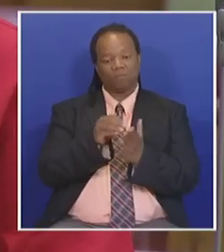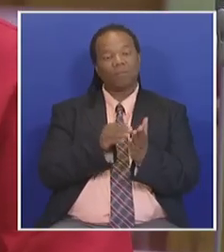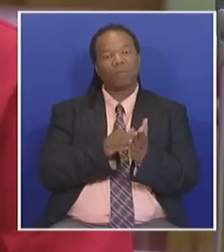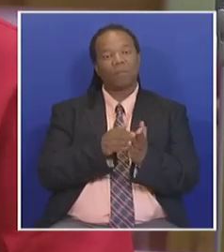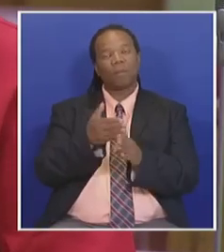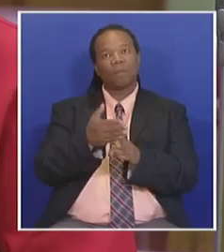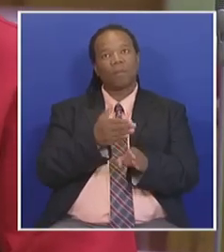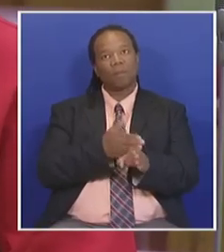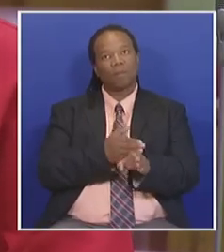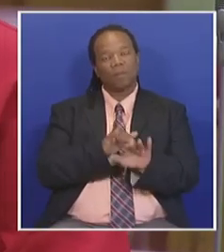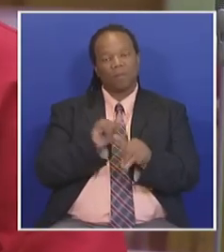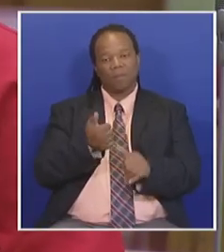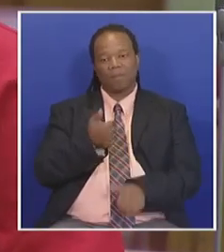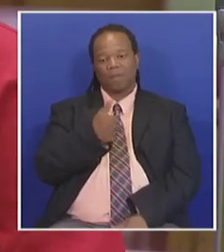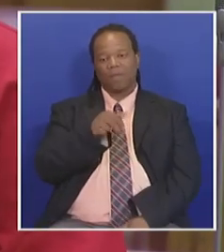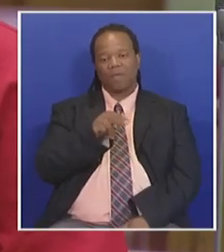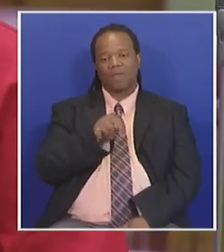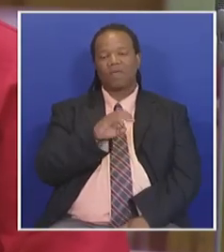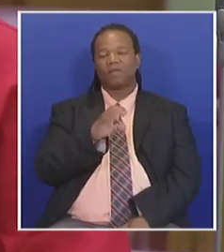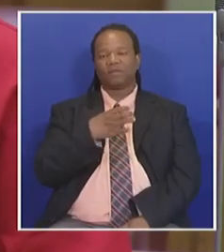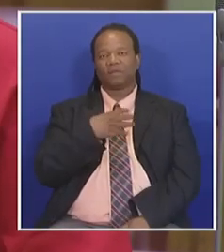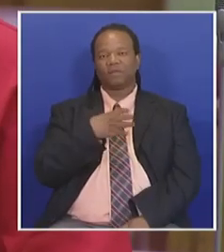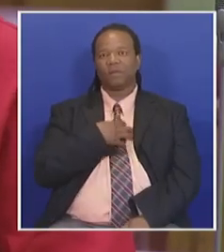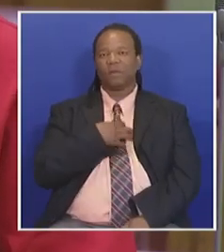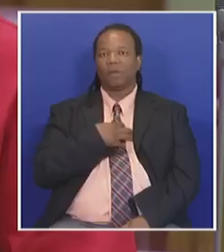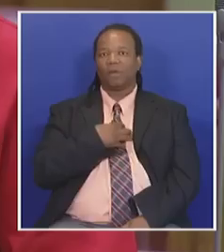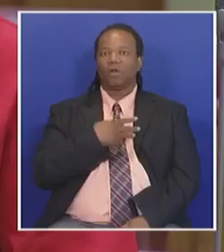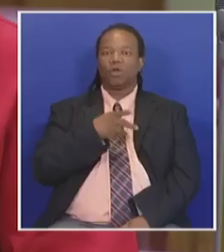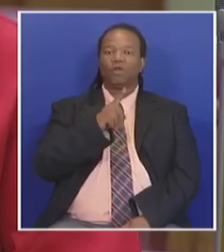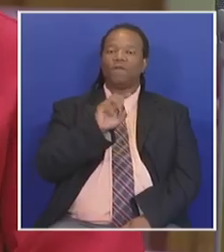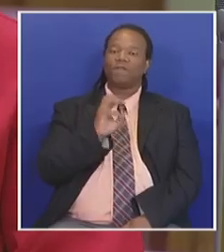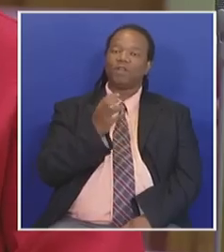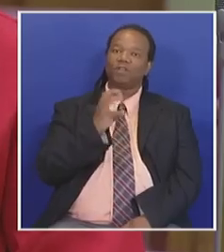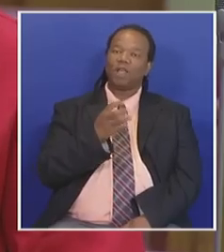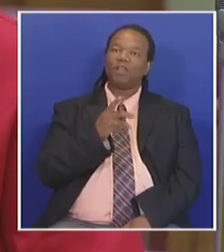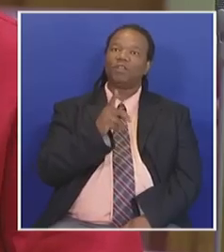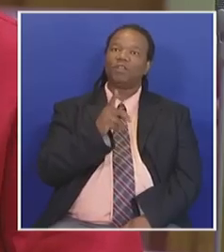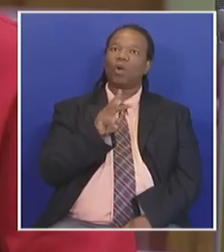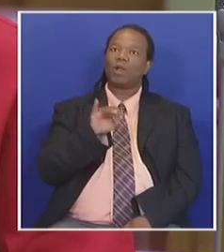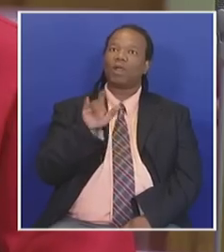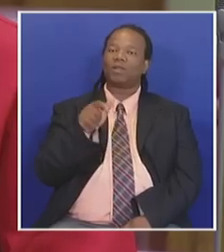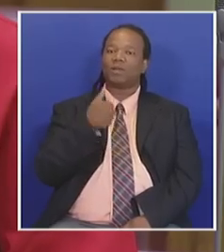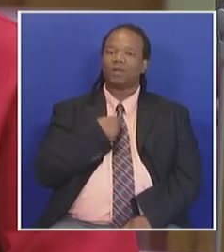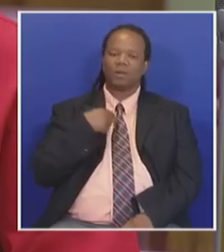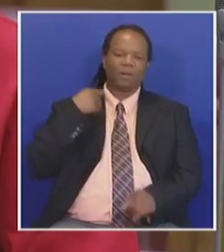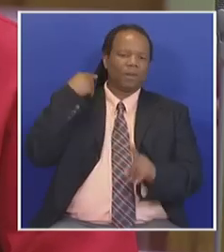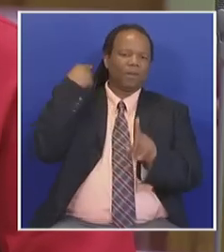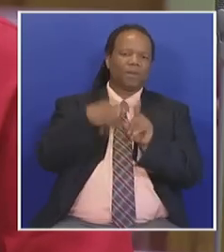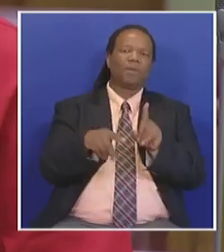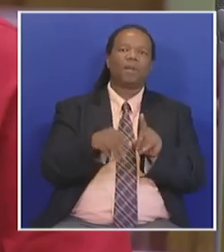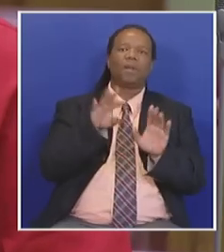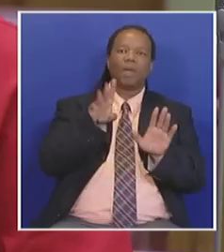Councillor of ANC, Makhotle, in Tswelopele municipality in the Free State assaulted a 9-year-old Selwane Makoba